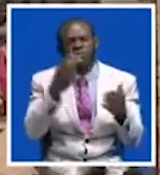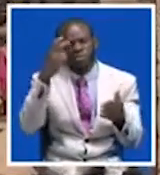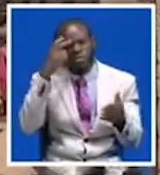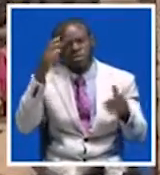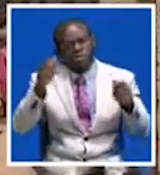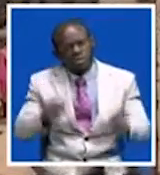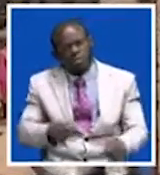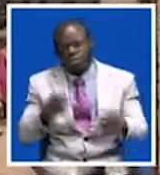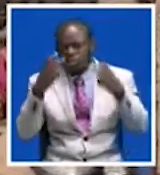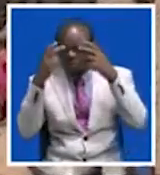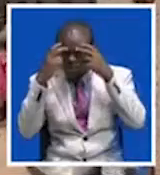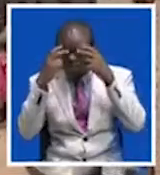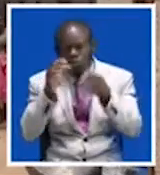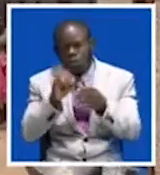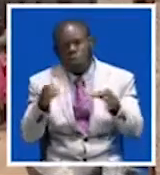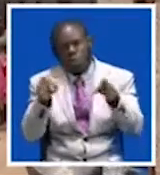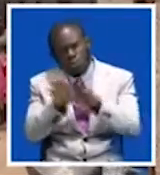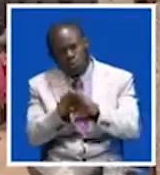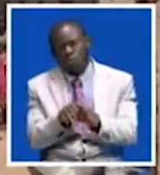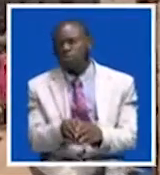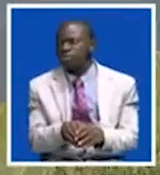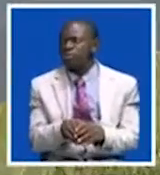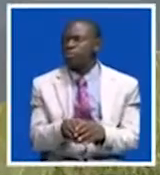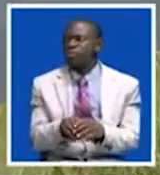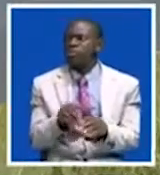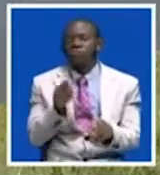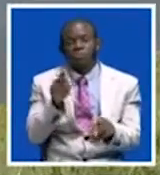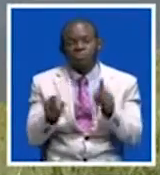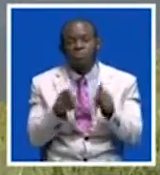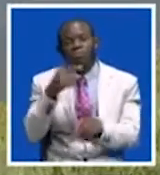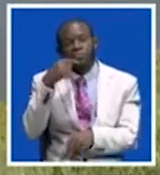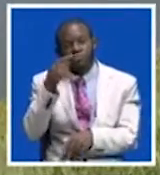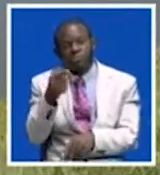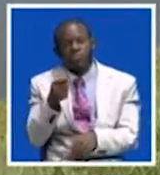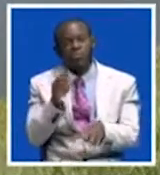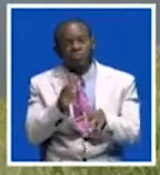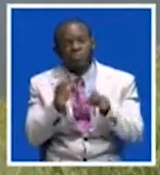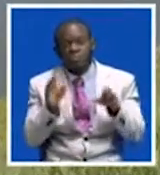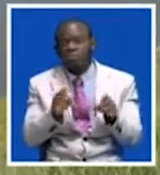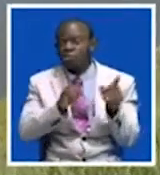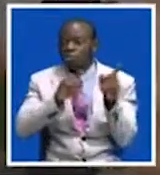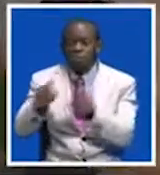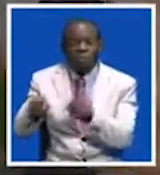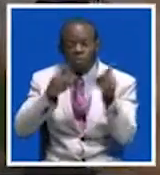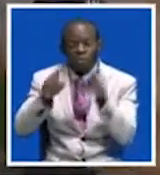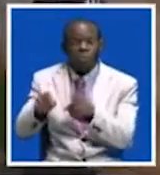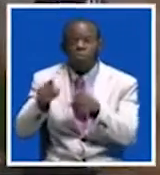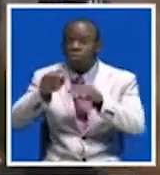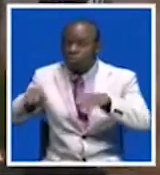According to residents in this area, as long as the children continue to access the dam, such cases will be difficult to